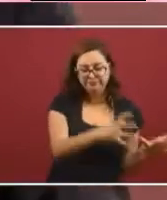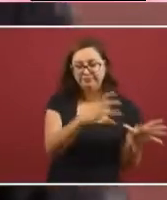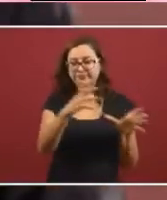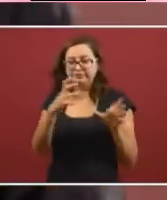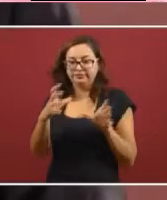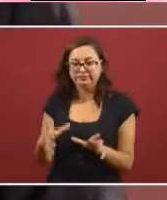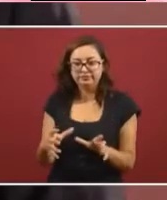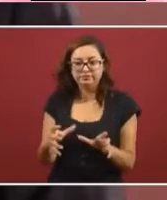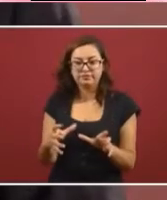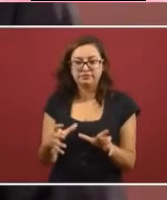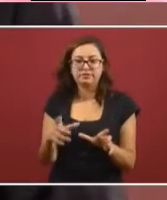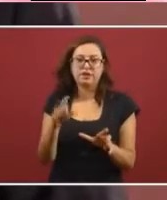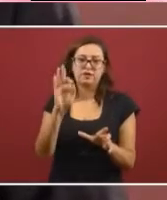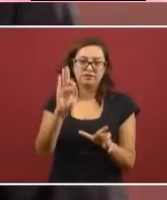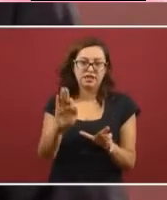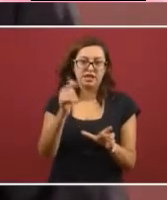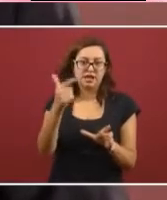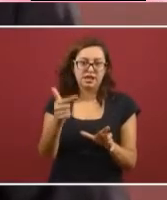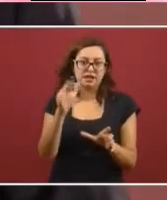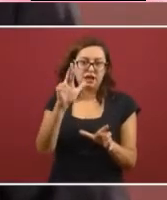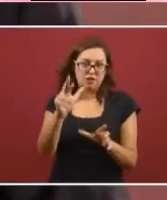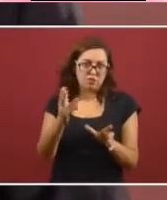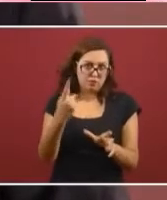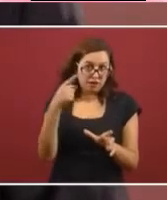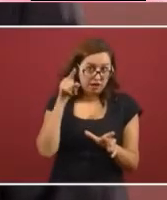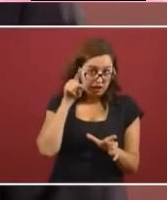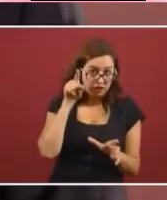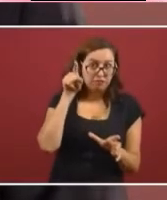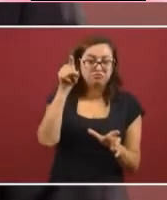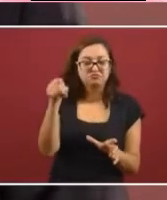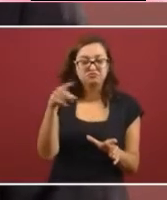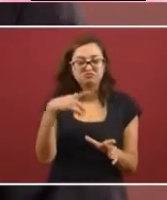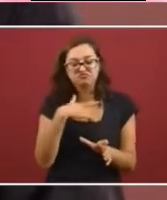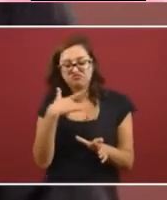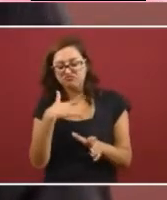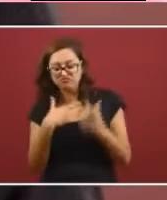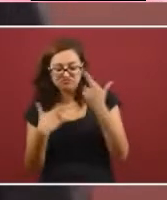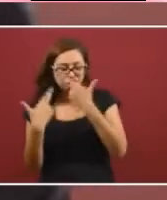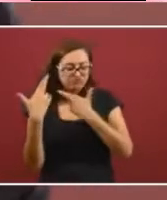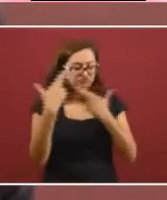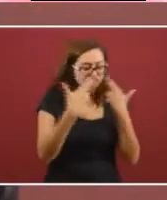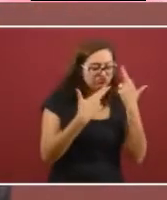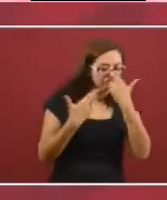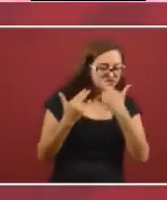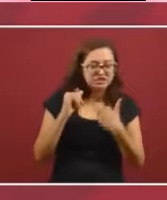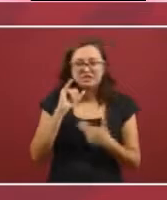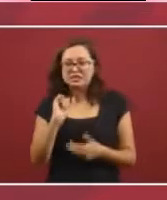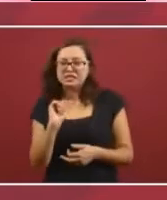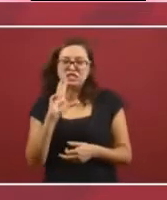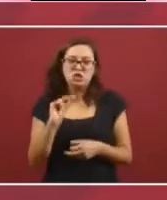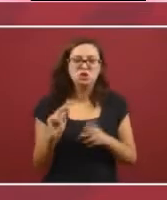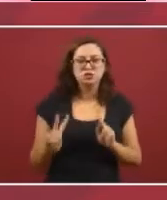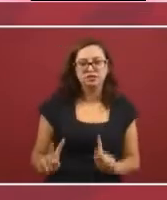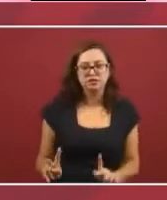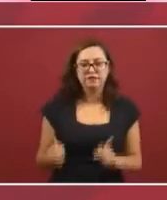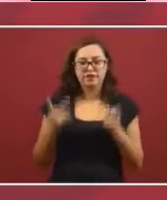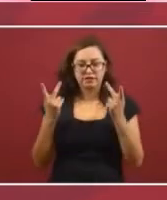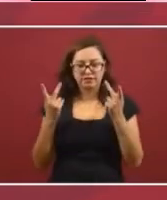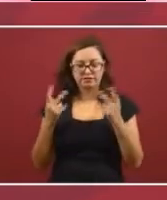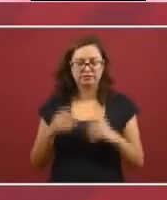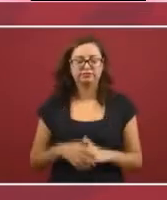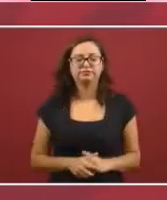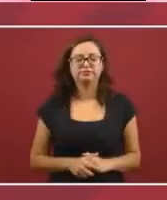are passed to the fiscal or the attorney general. Con la ley, and so what we look for with the